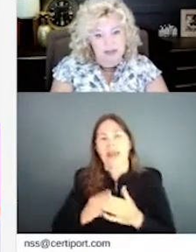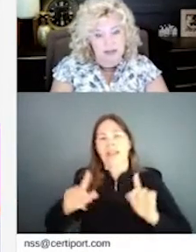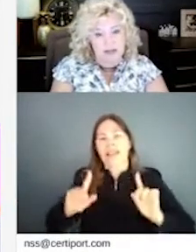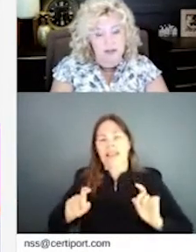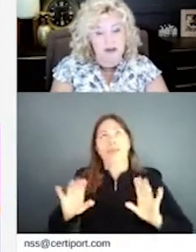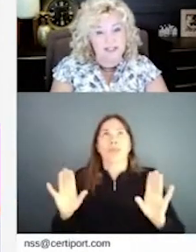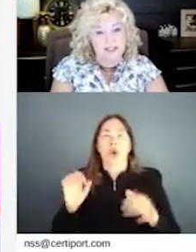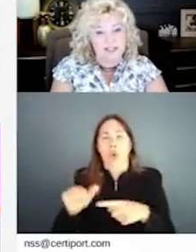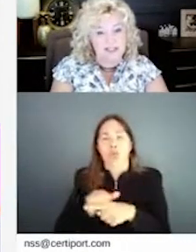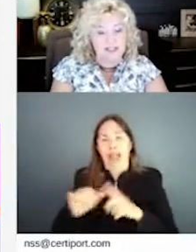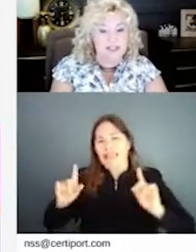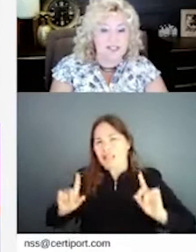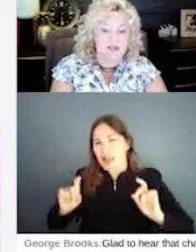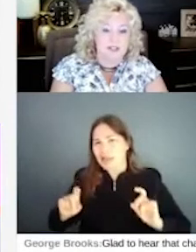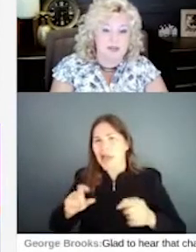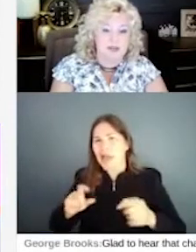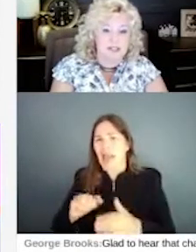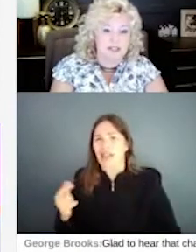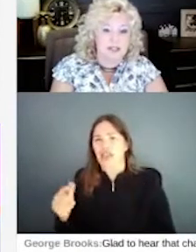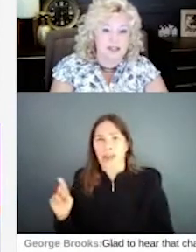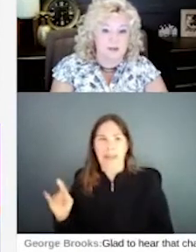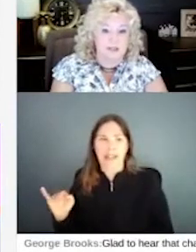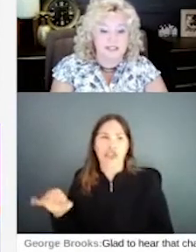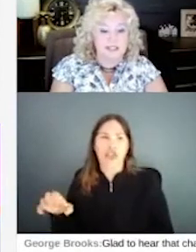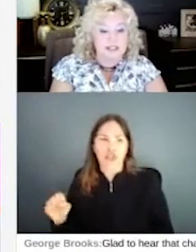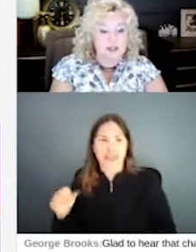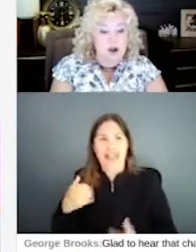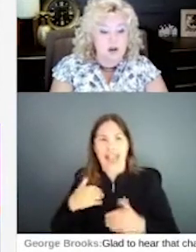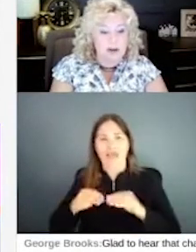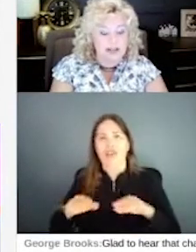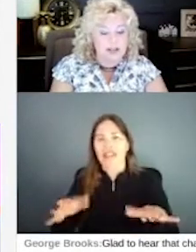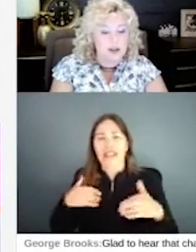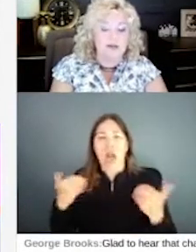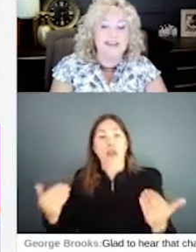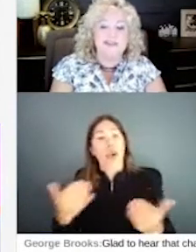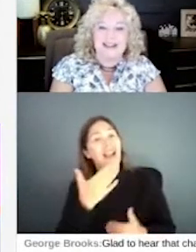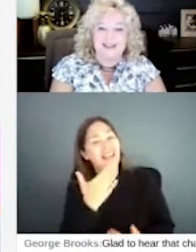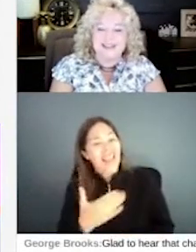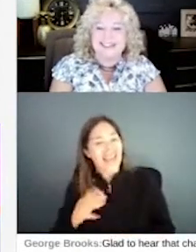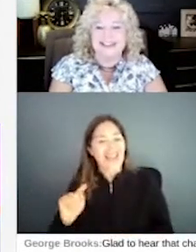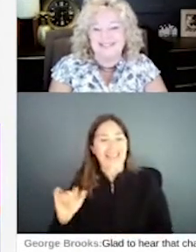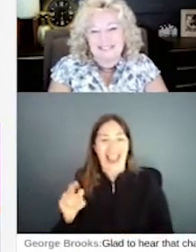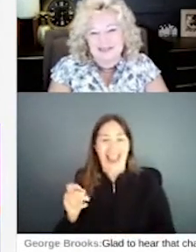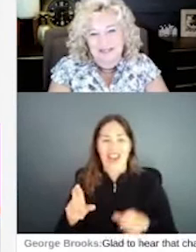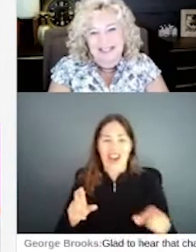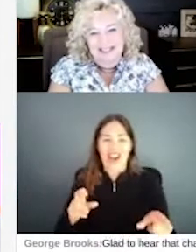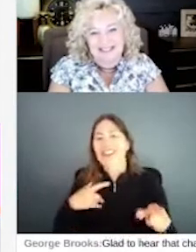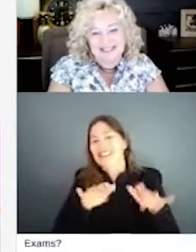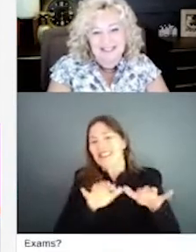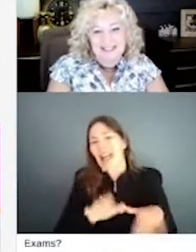or the practice tests that G-Metrix has released. So I'll go ahead and, oh, thank you, Tanner. I was just gonna put that in